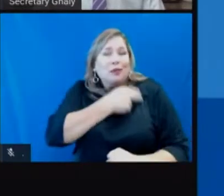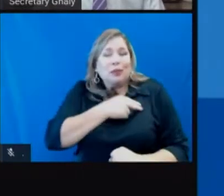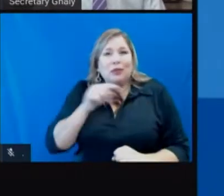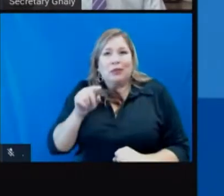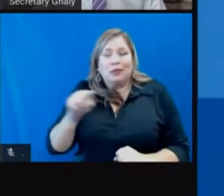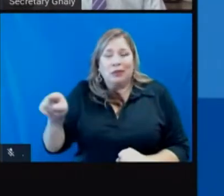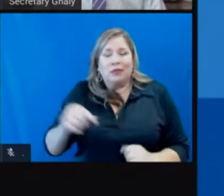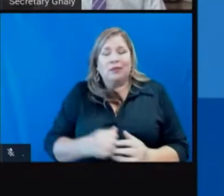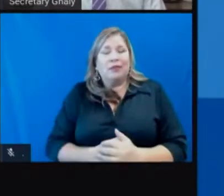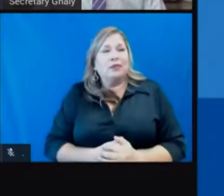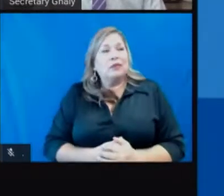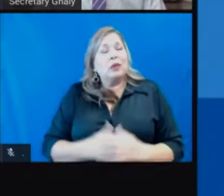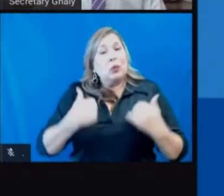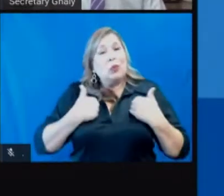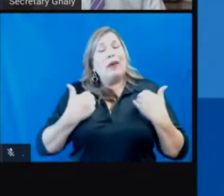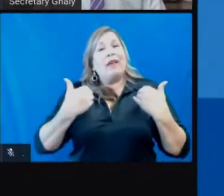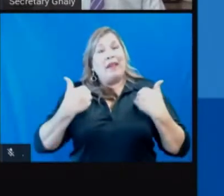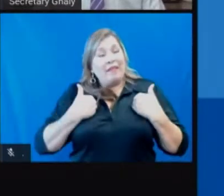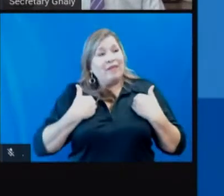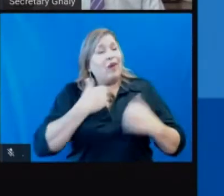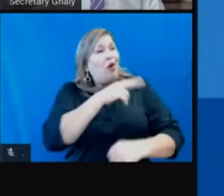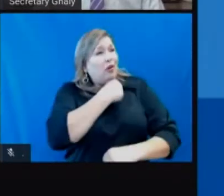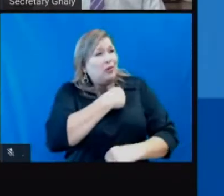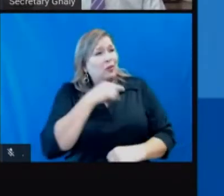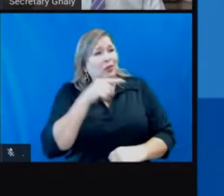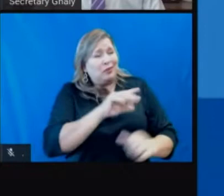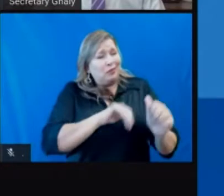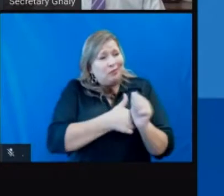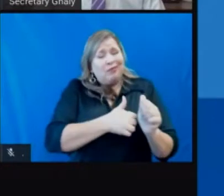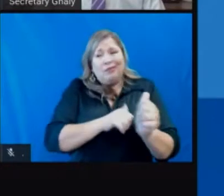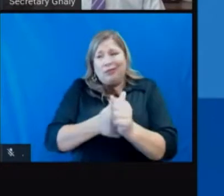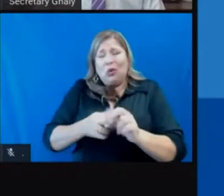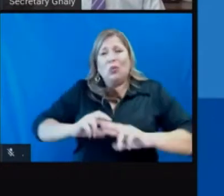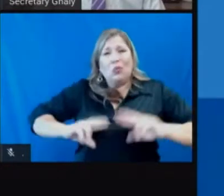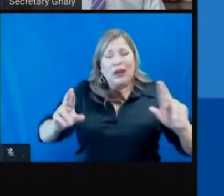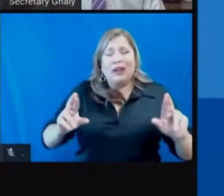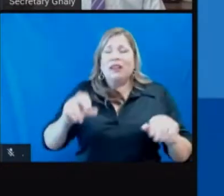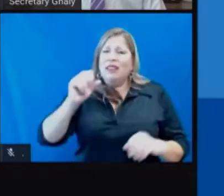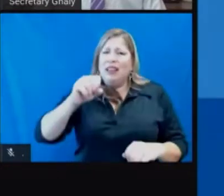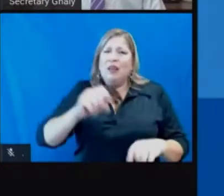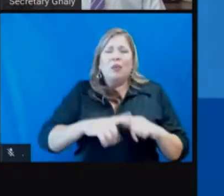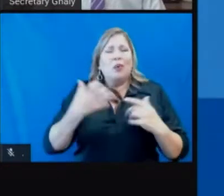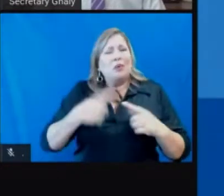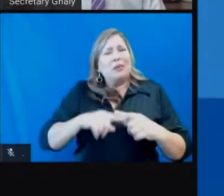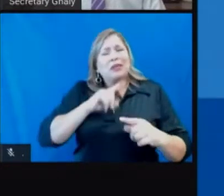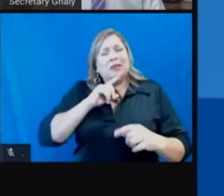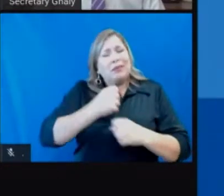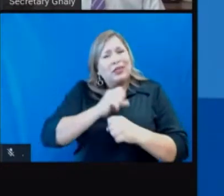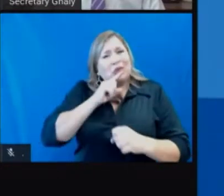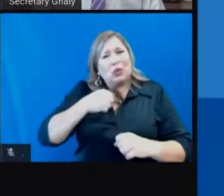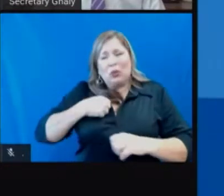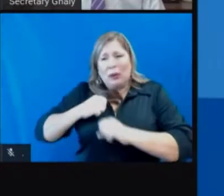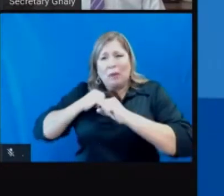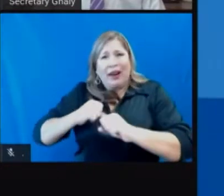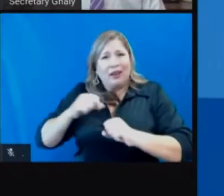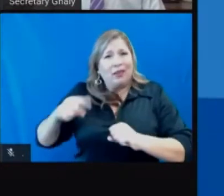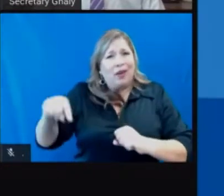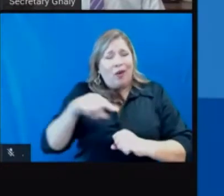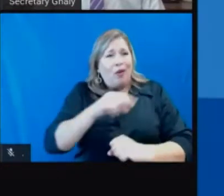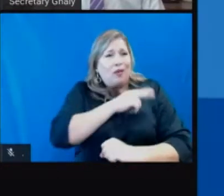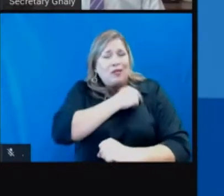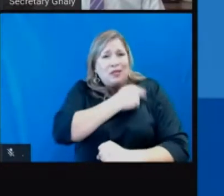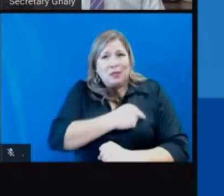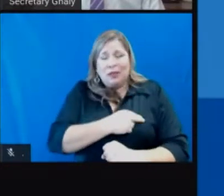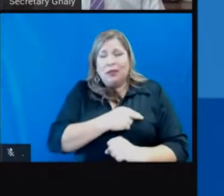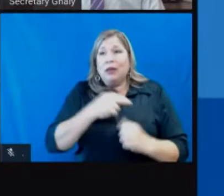activated, many wait to be activated, but we want to make sure we protect that hospital capacity so those who need care get it and